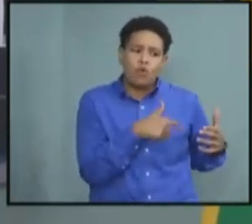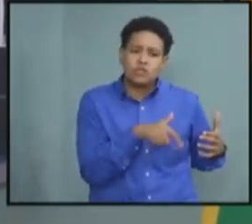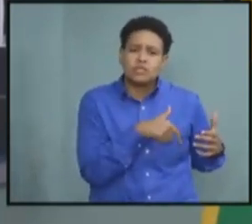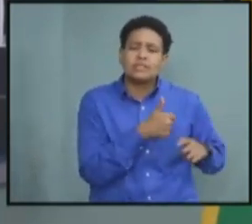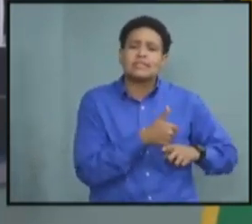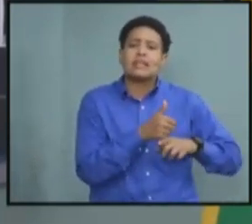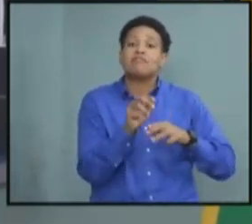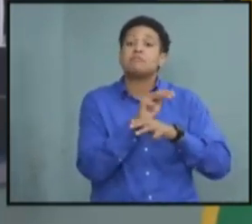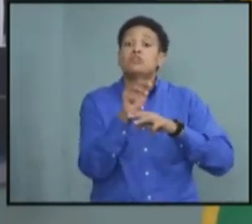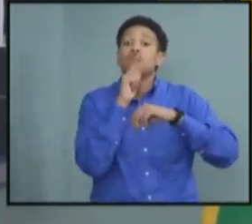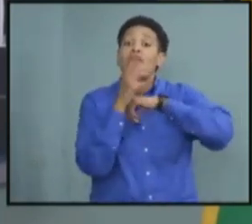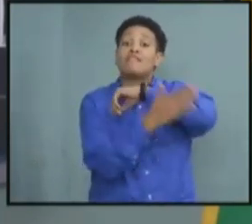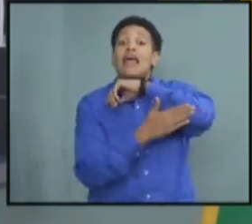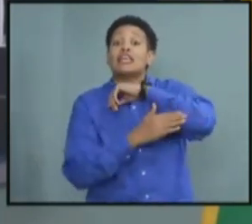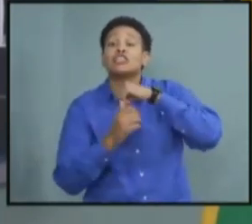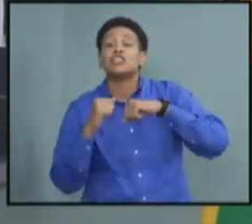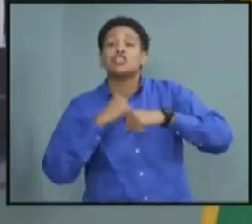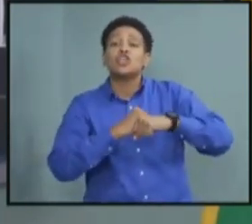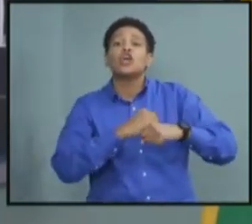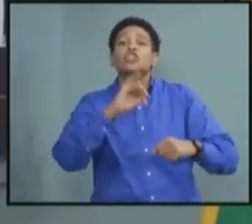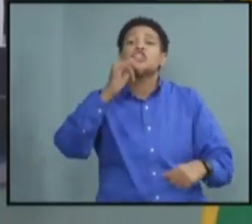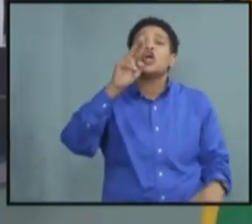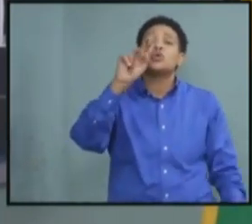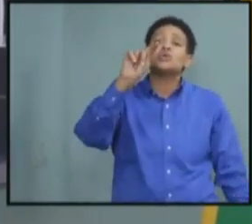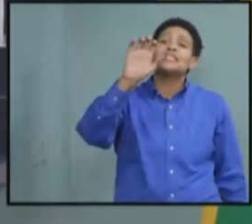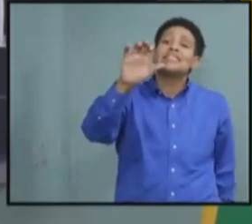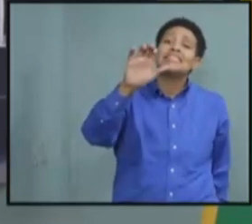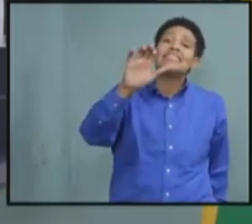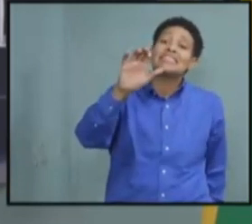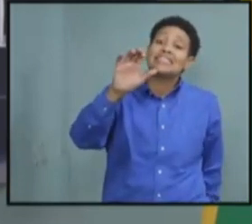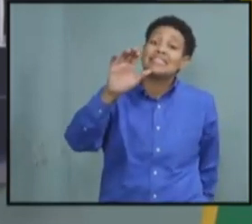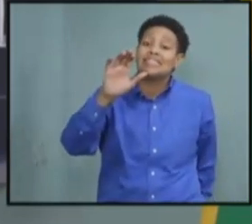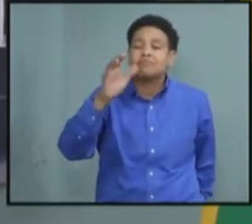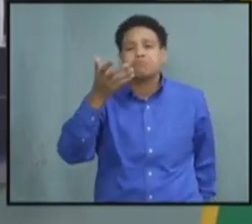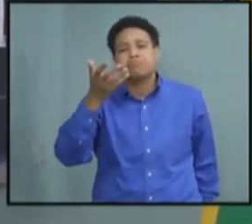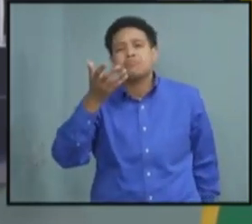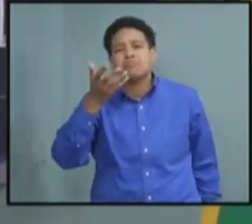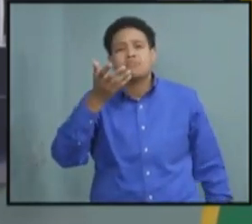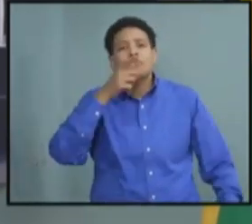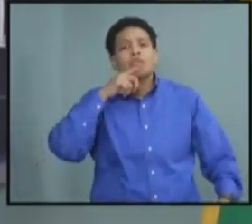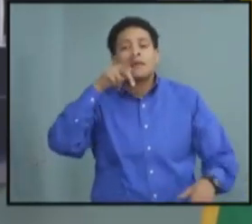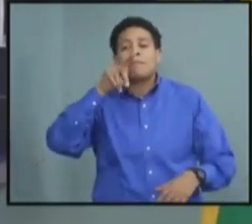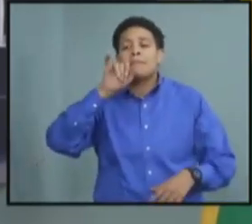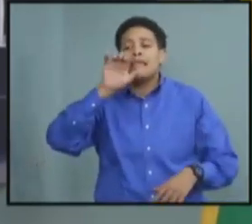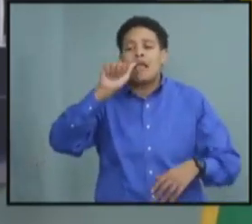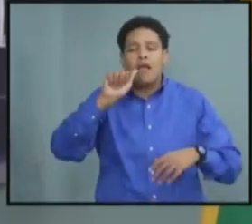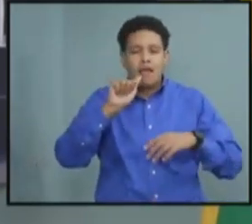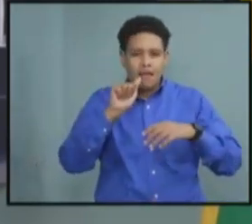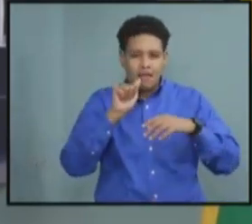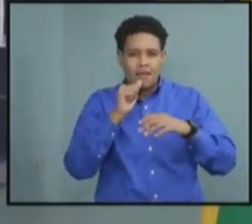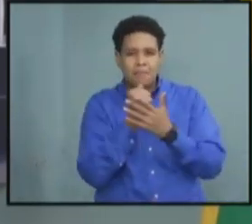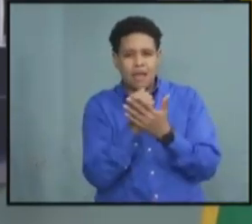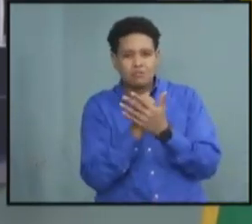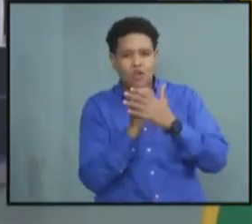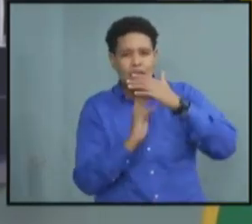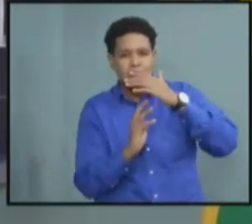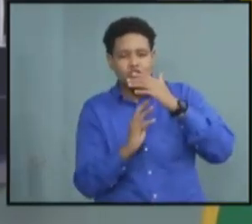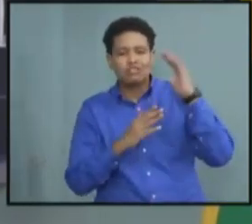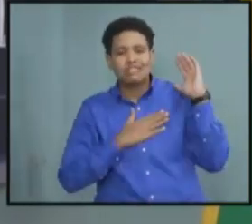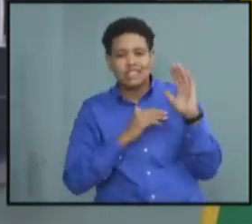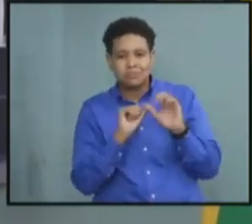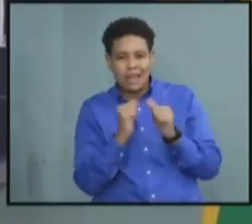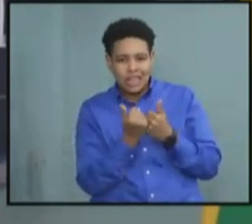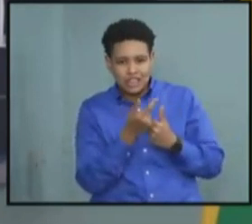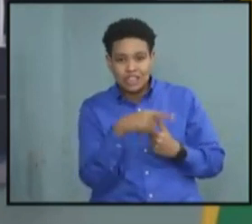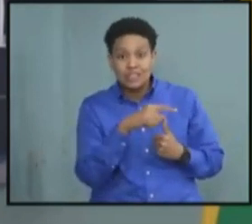of National Security, the JUTC, the PICA, all the